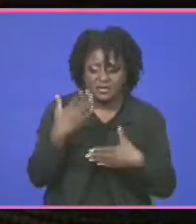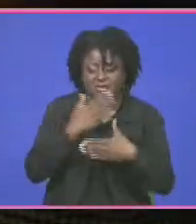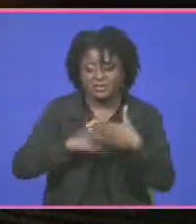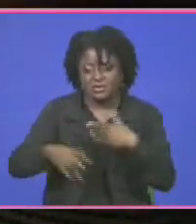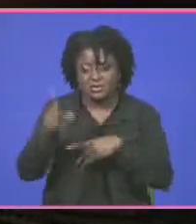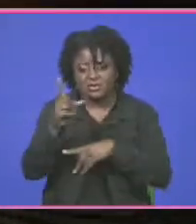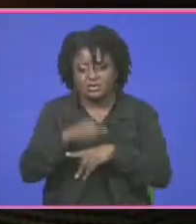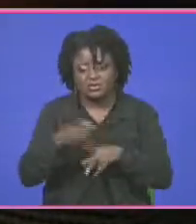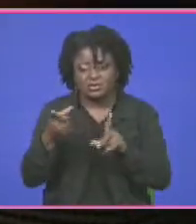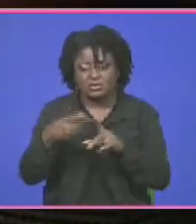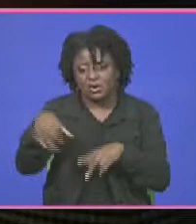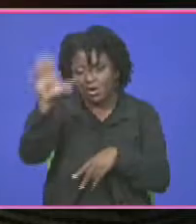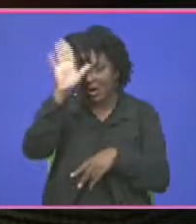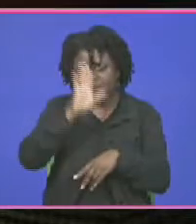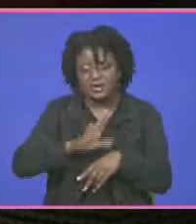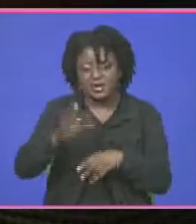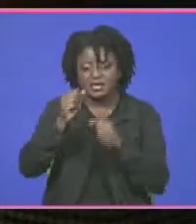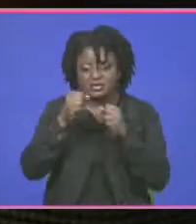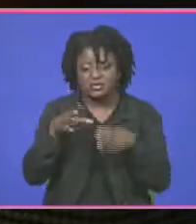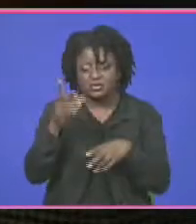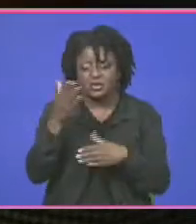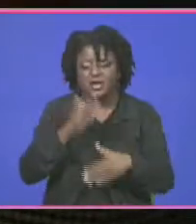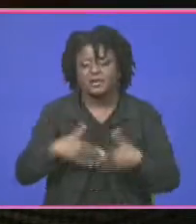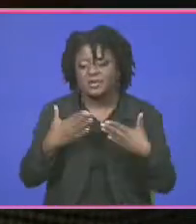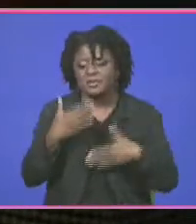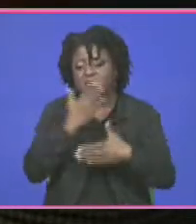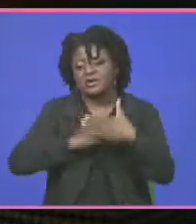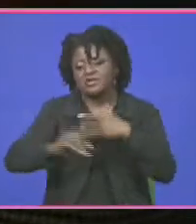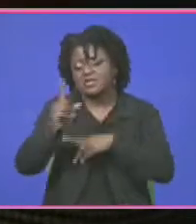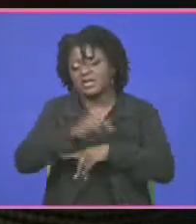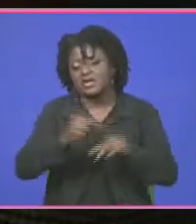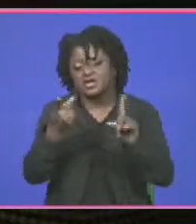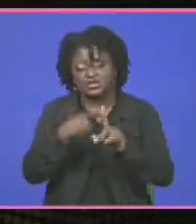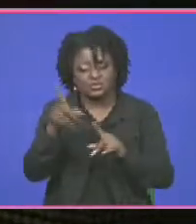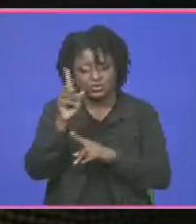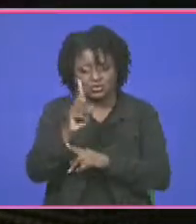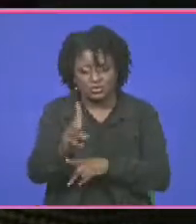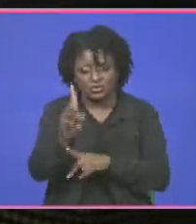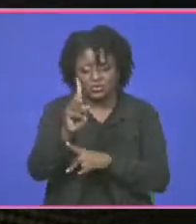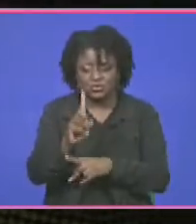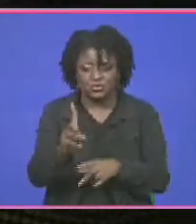birthday. God bless you. Happy birthday to you.